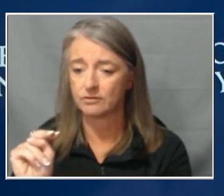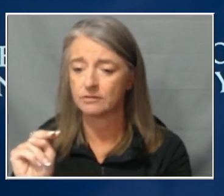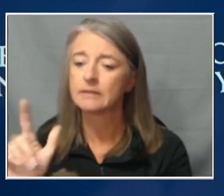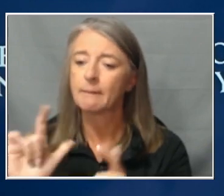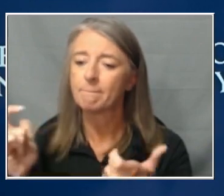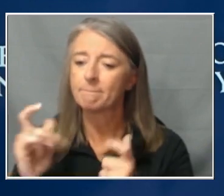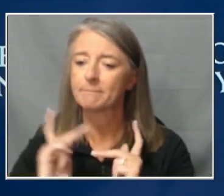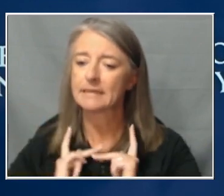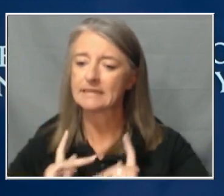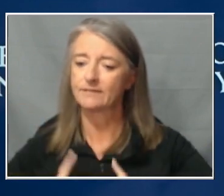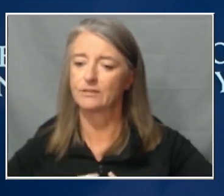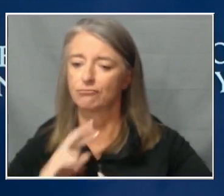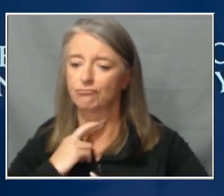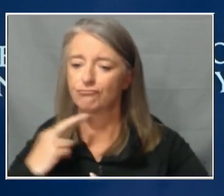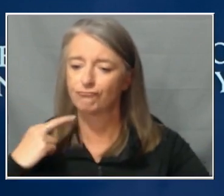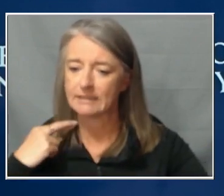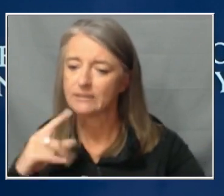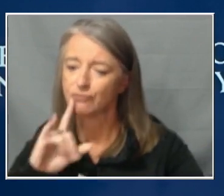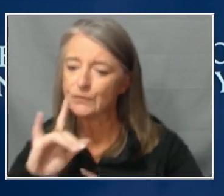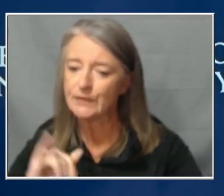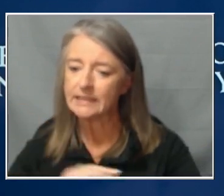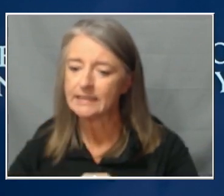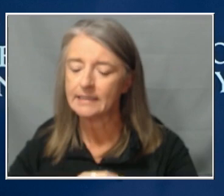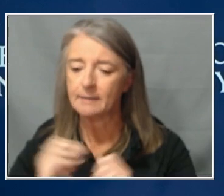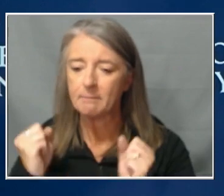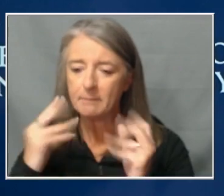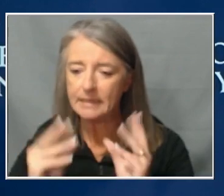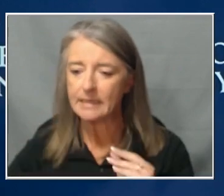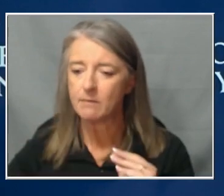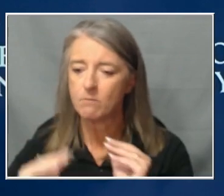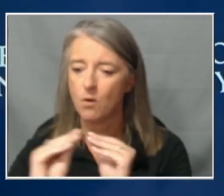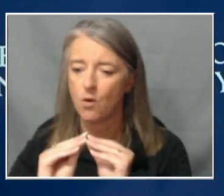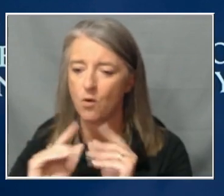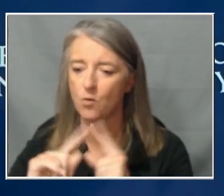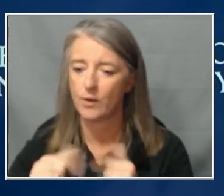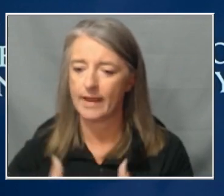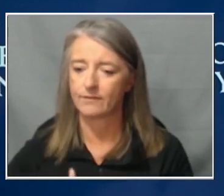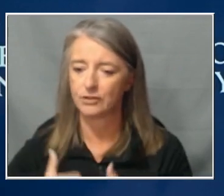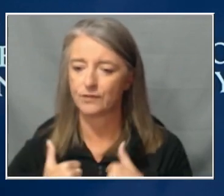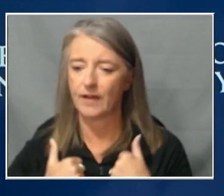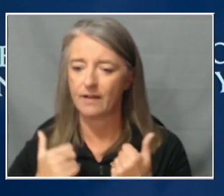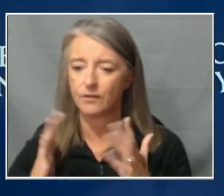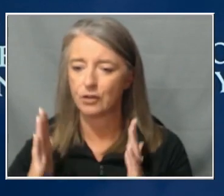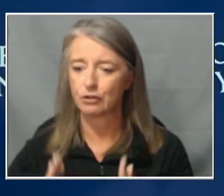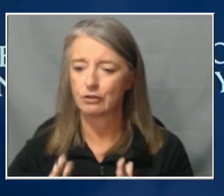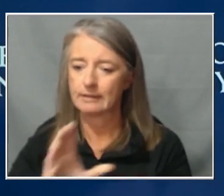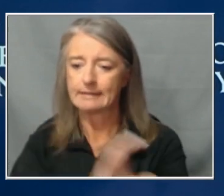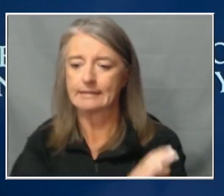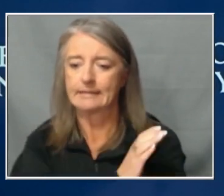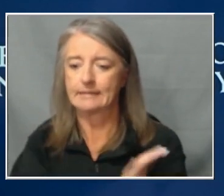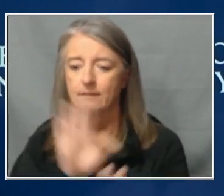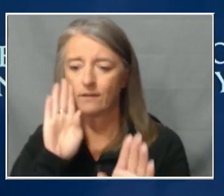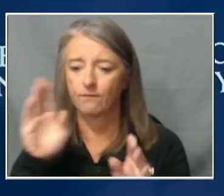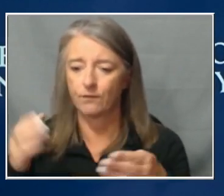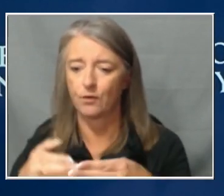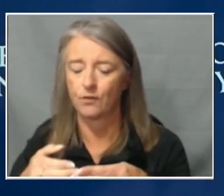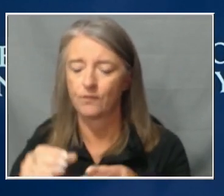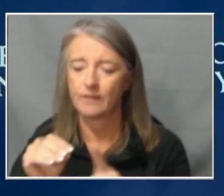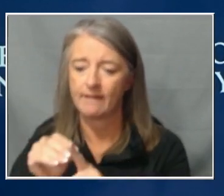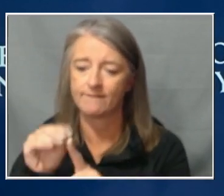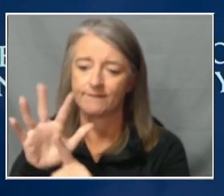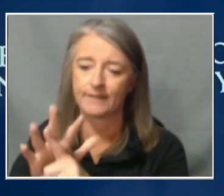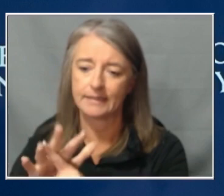physical risks, really. There's many more. In fact, we have a survivorship clinic in which we particularly focus on late effects